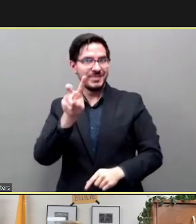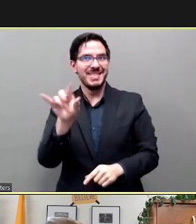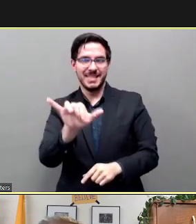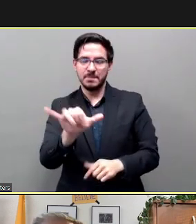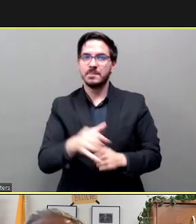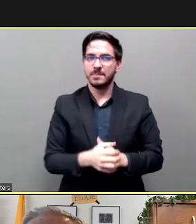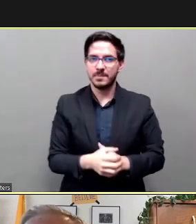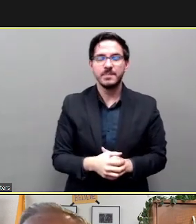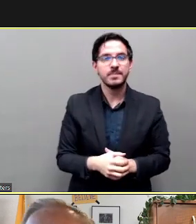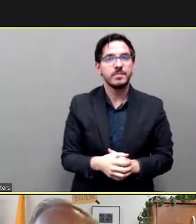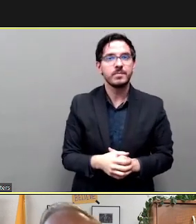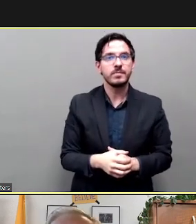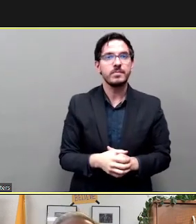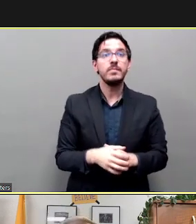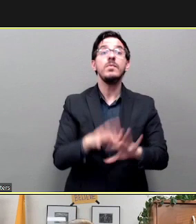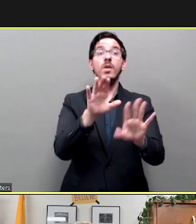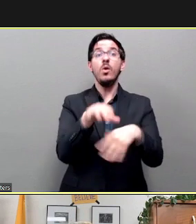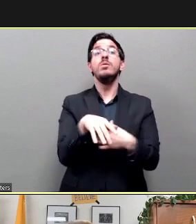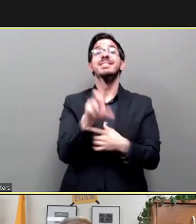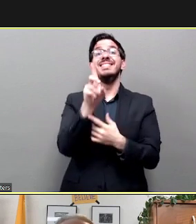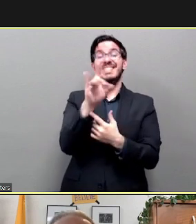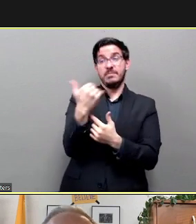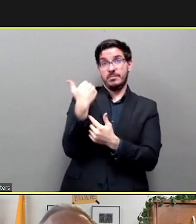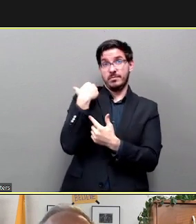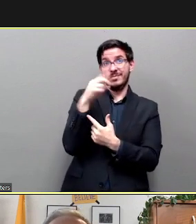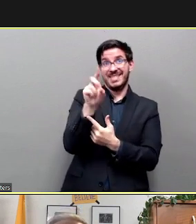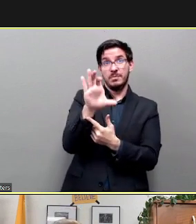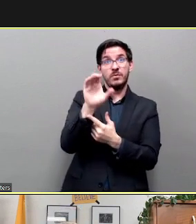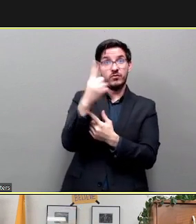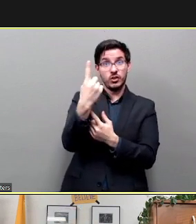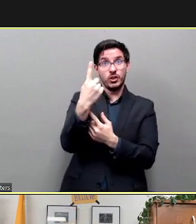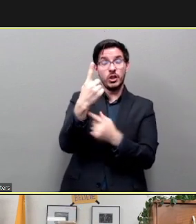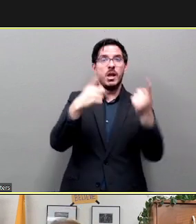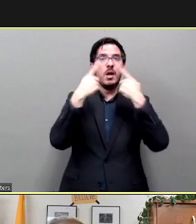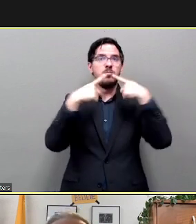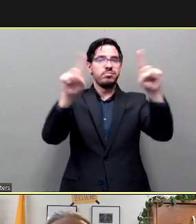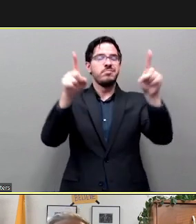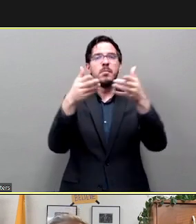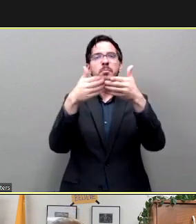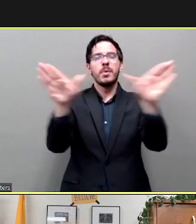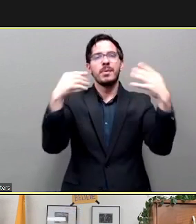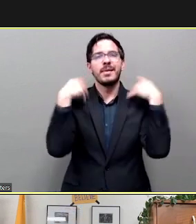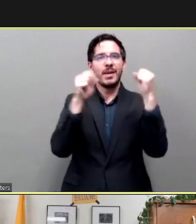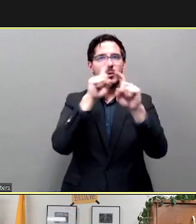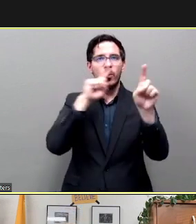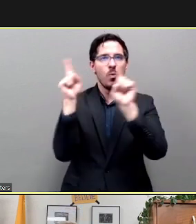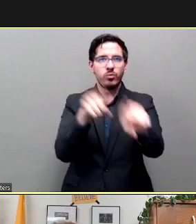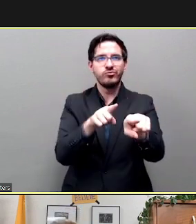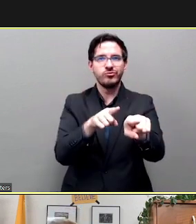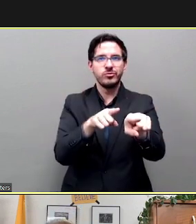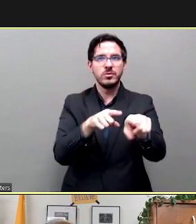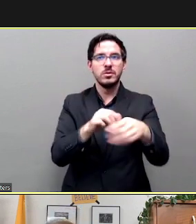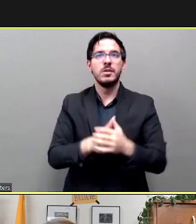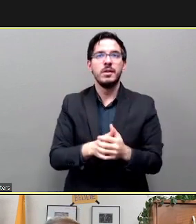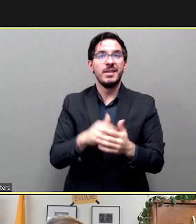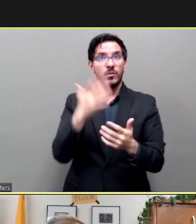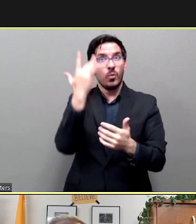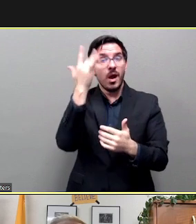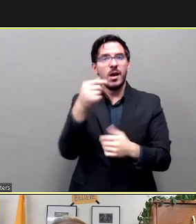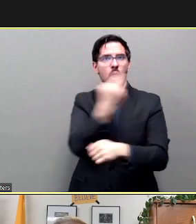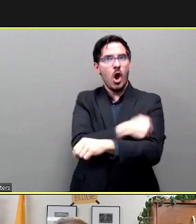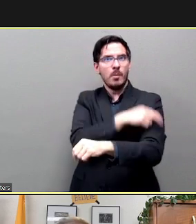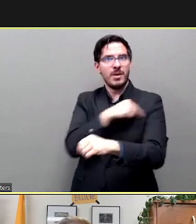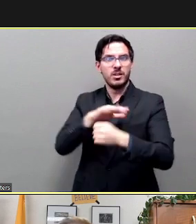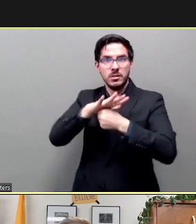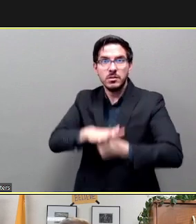We did issue a public health order on December 1st because of the press upon our hospitals that RSV